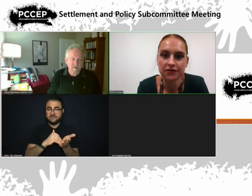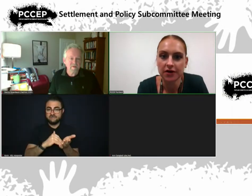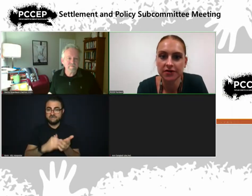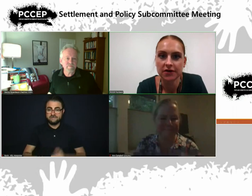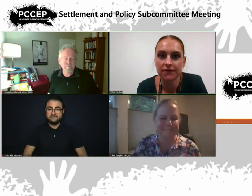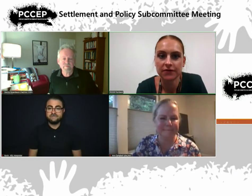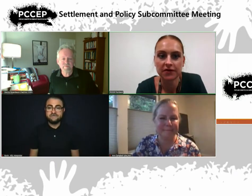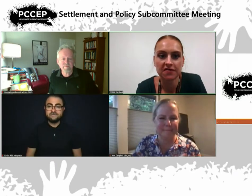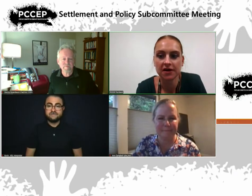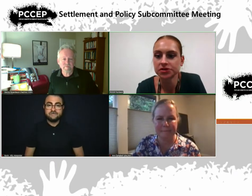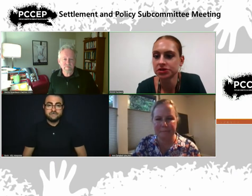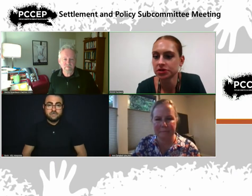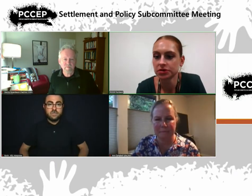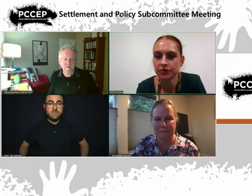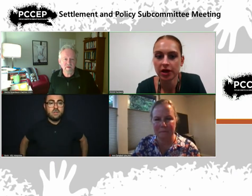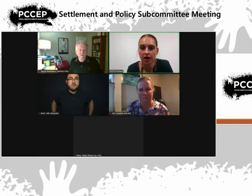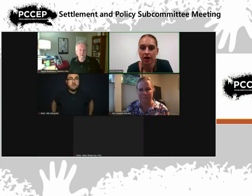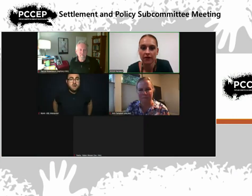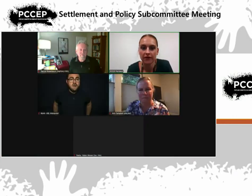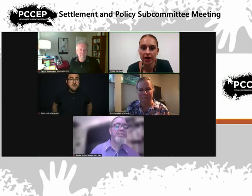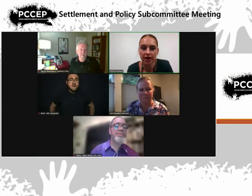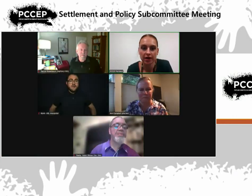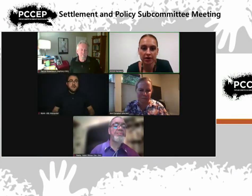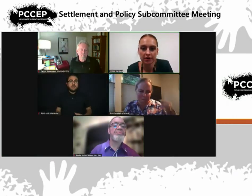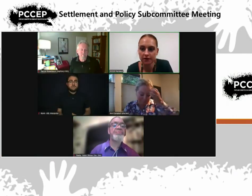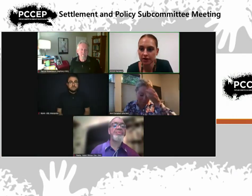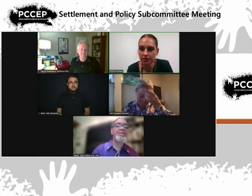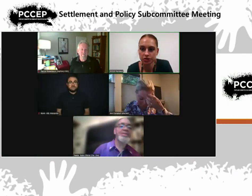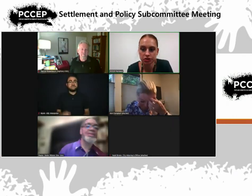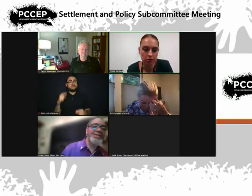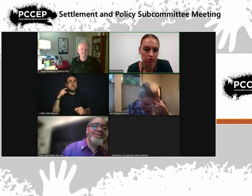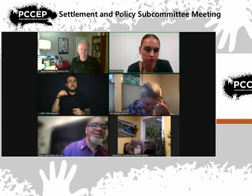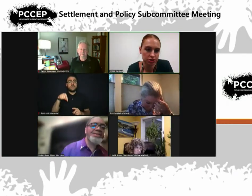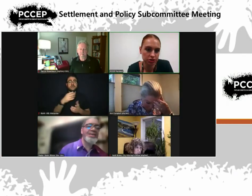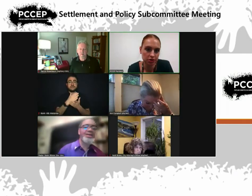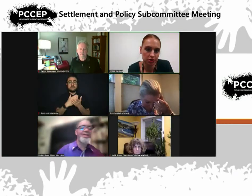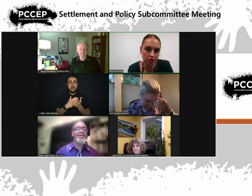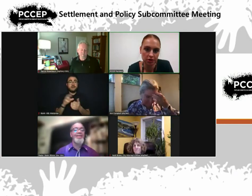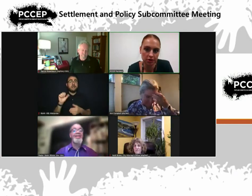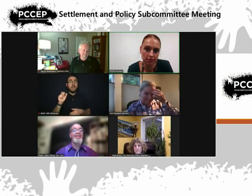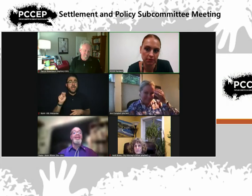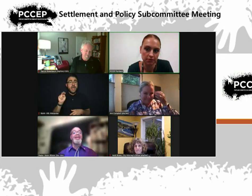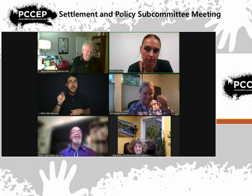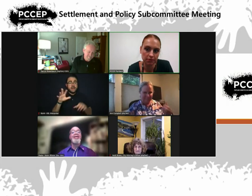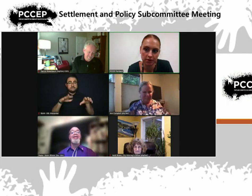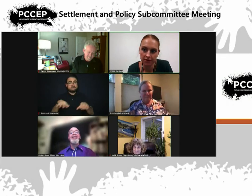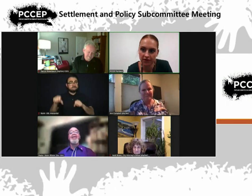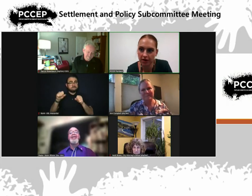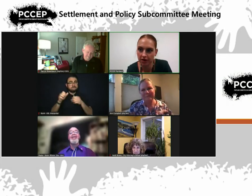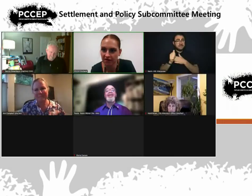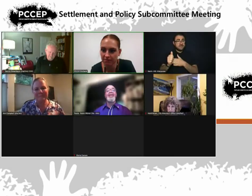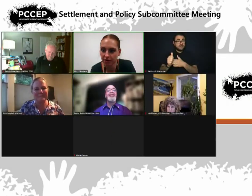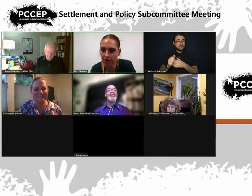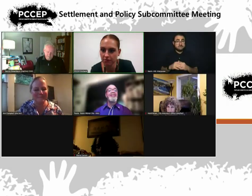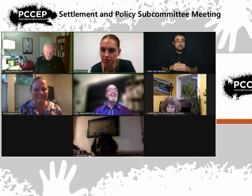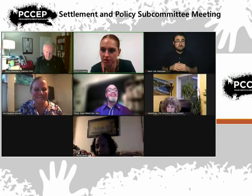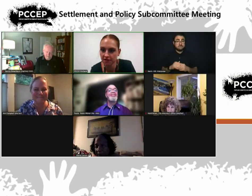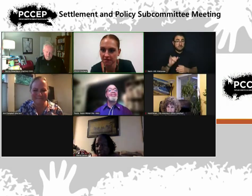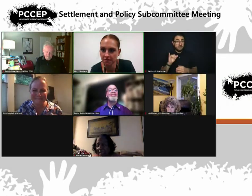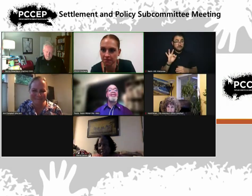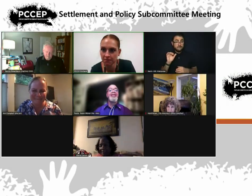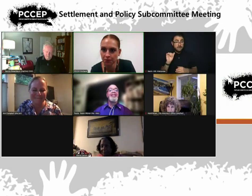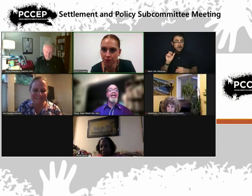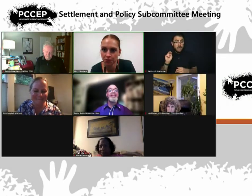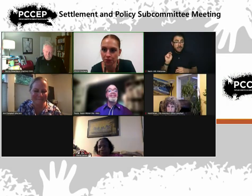And I think for this section, we have Anne leading the charge. If Anne is back with